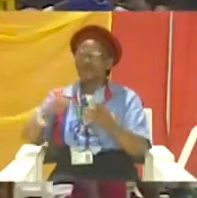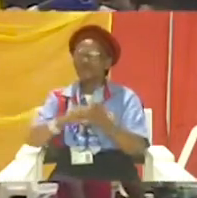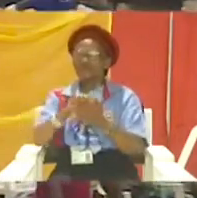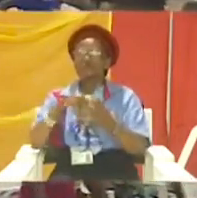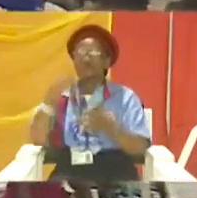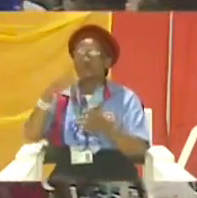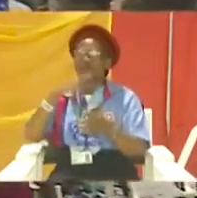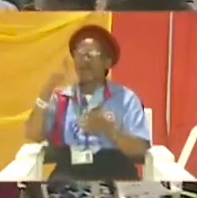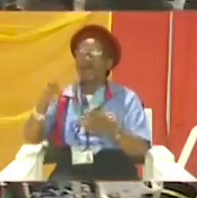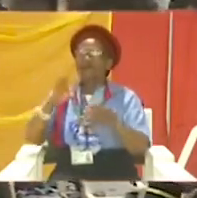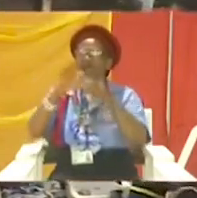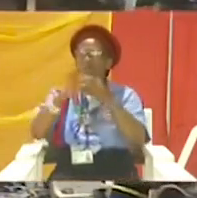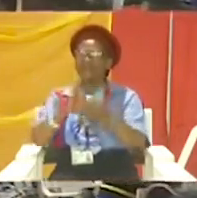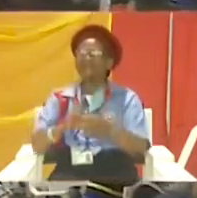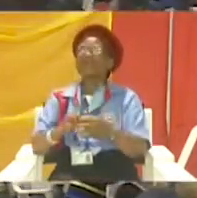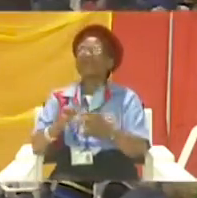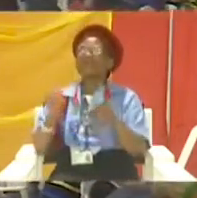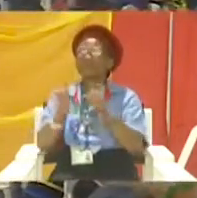world.